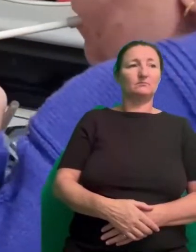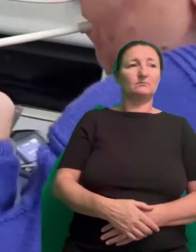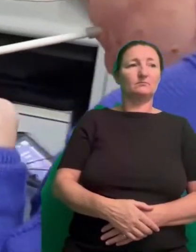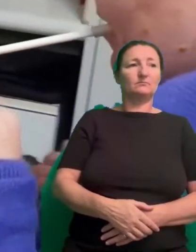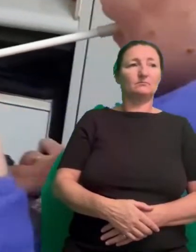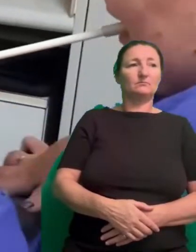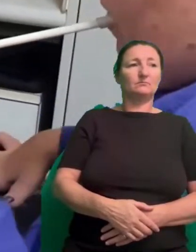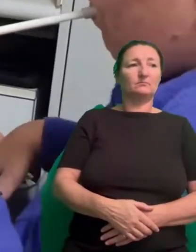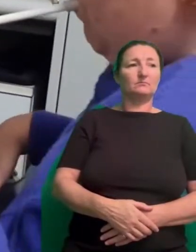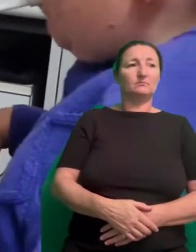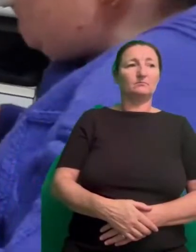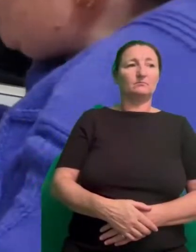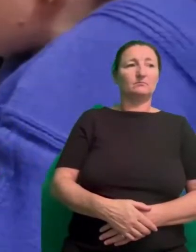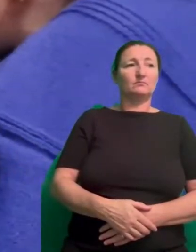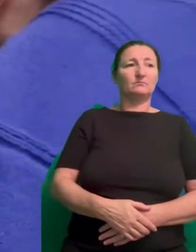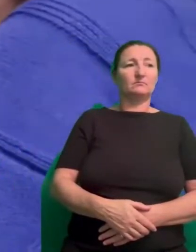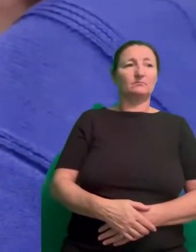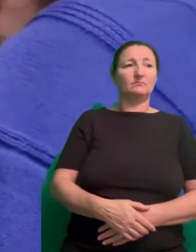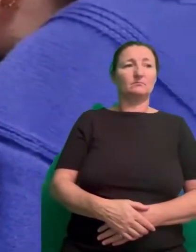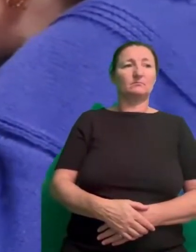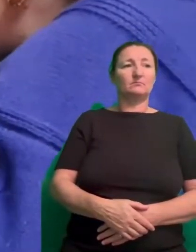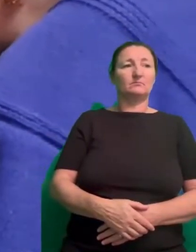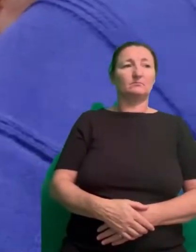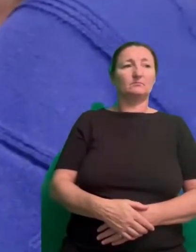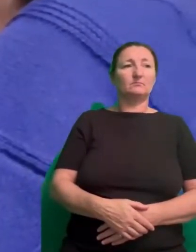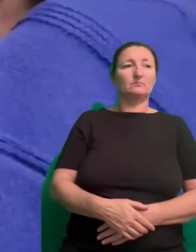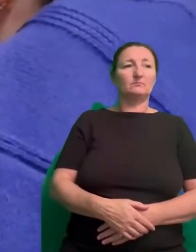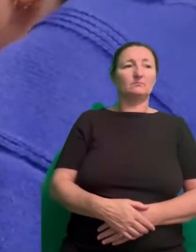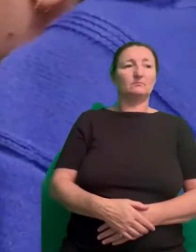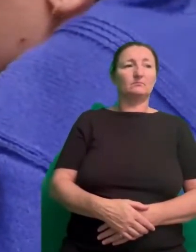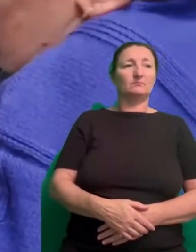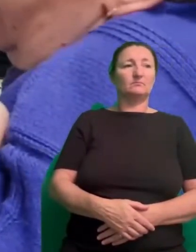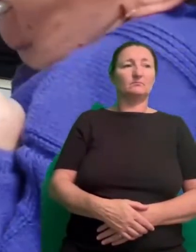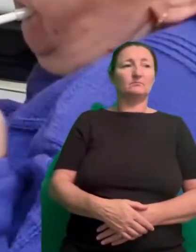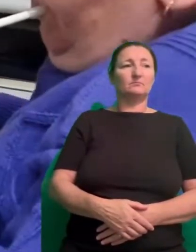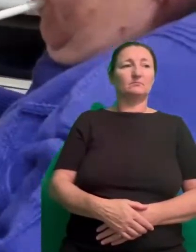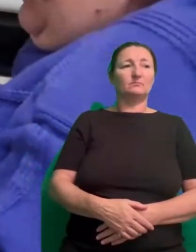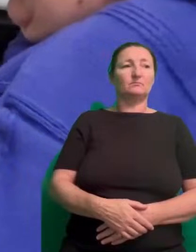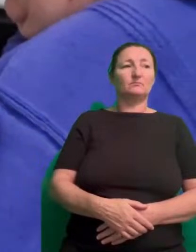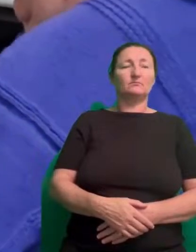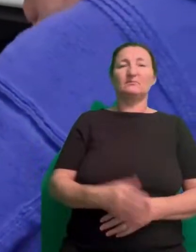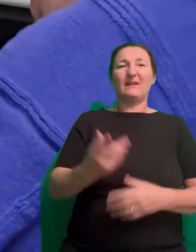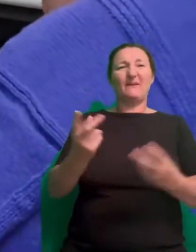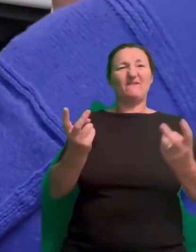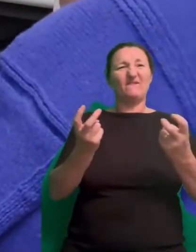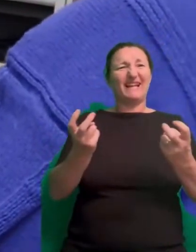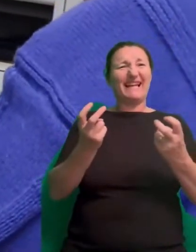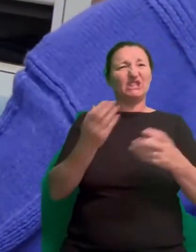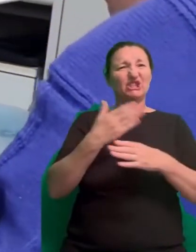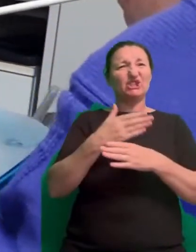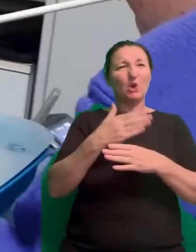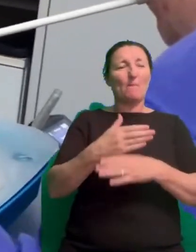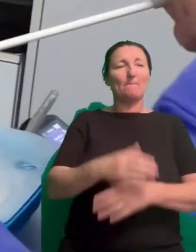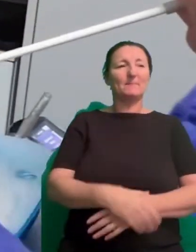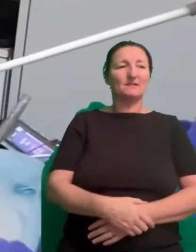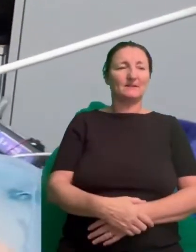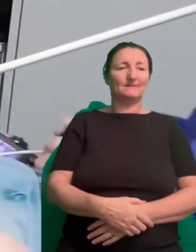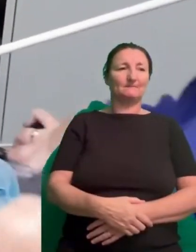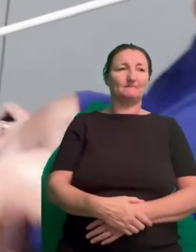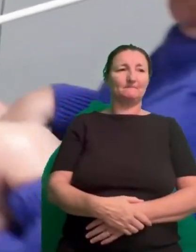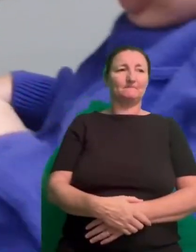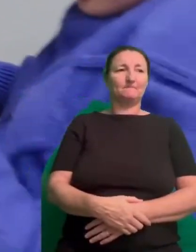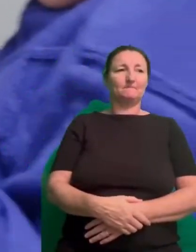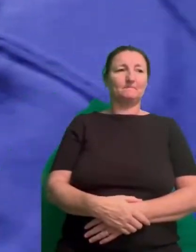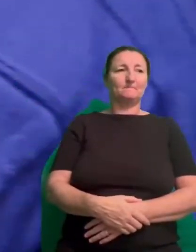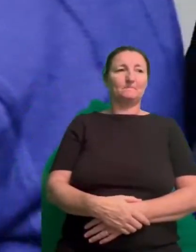This one I keep clean for kitchen jobs. Push the button to open it.